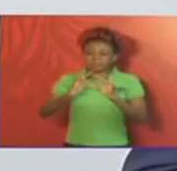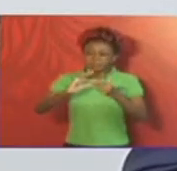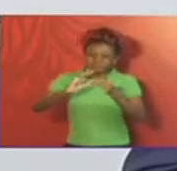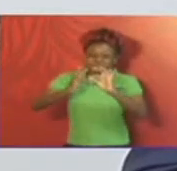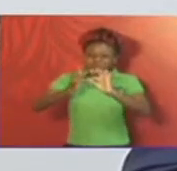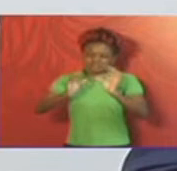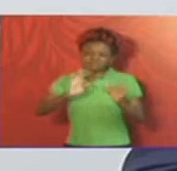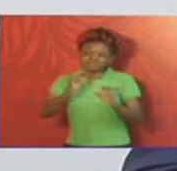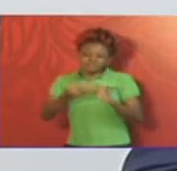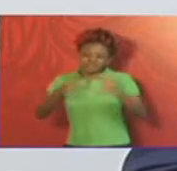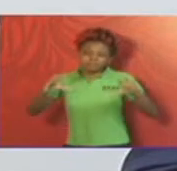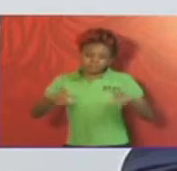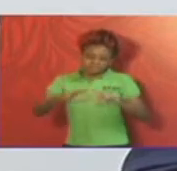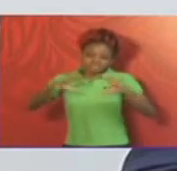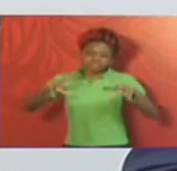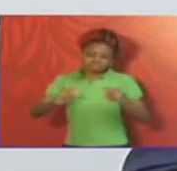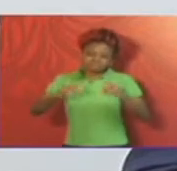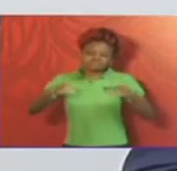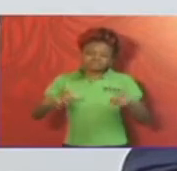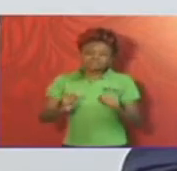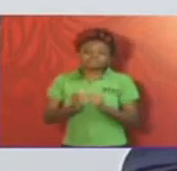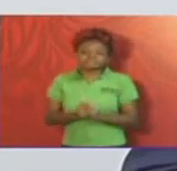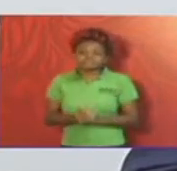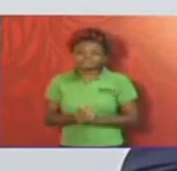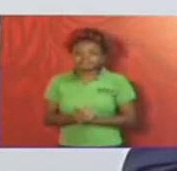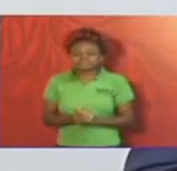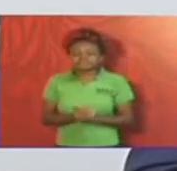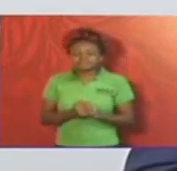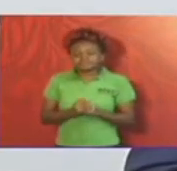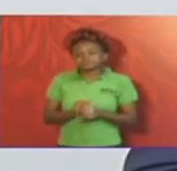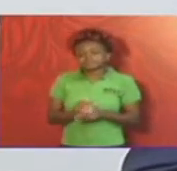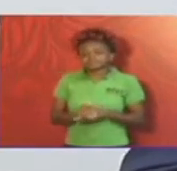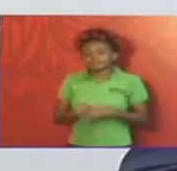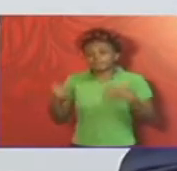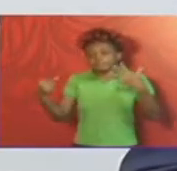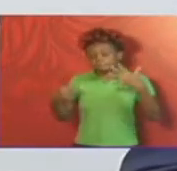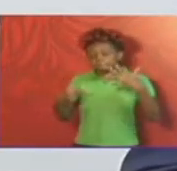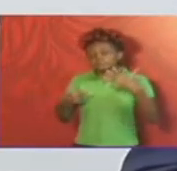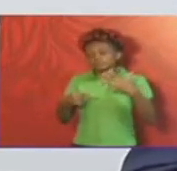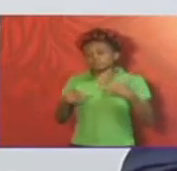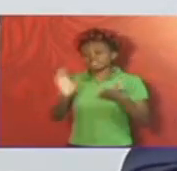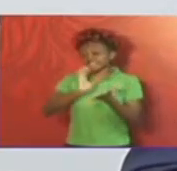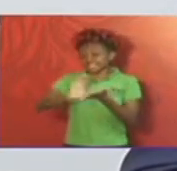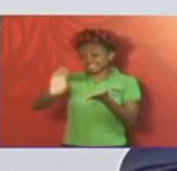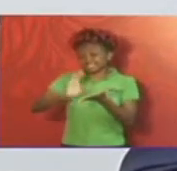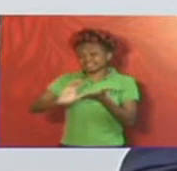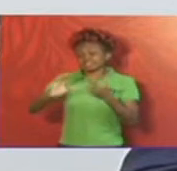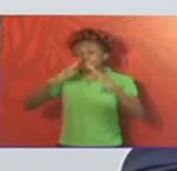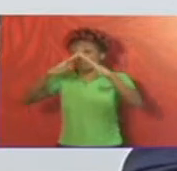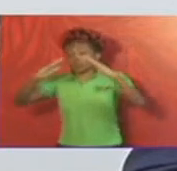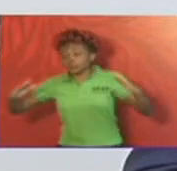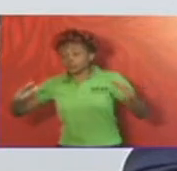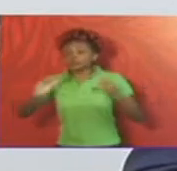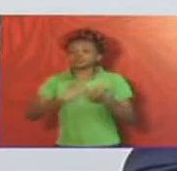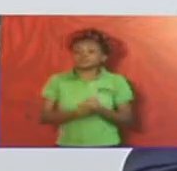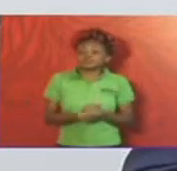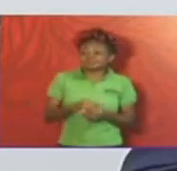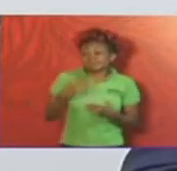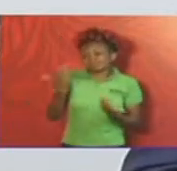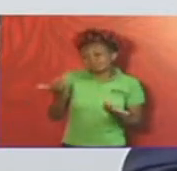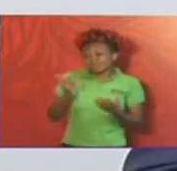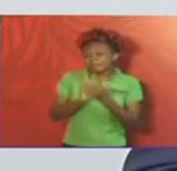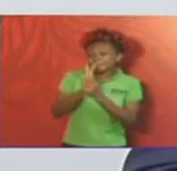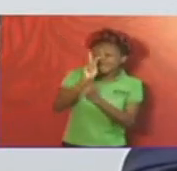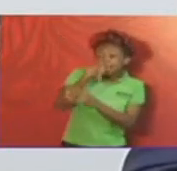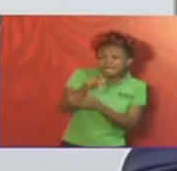pedicures, barbers, hairdressers, people providing domestic services, gardening, etc.